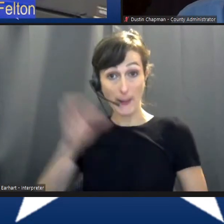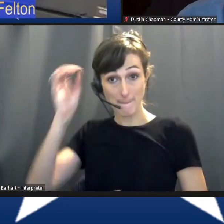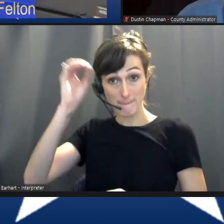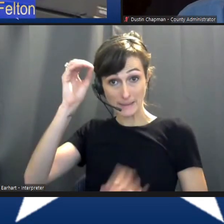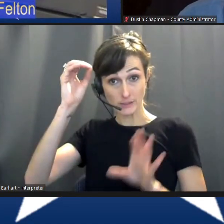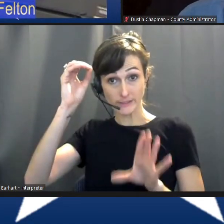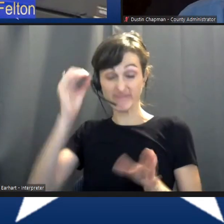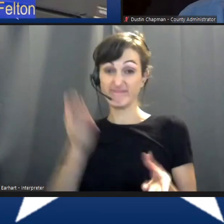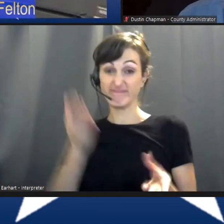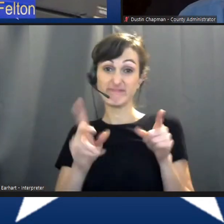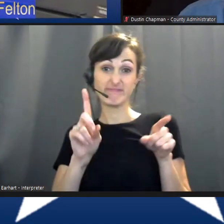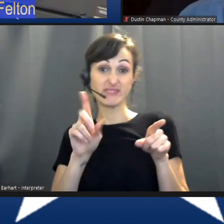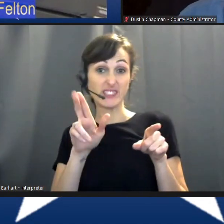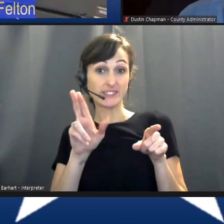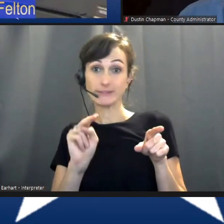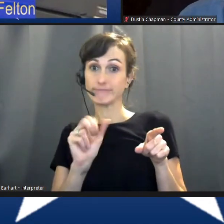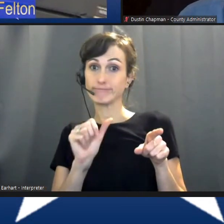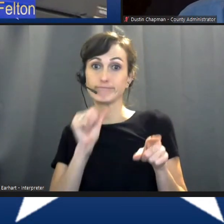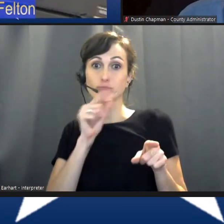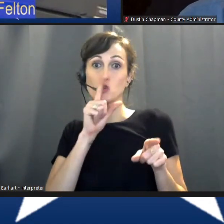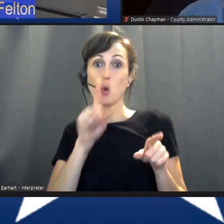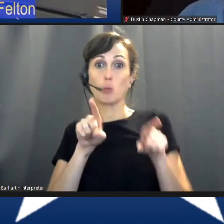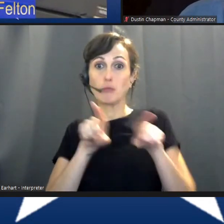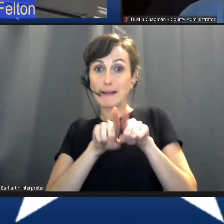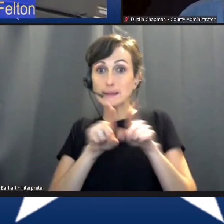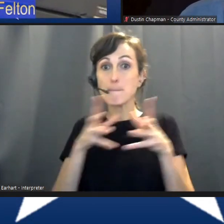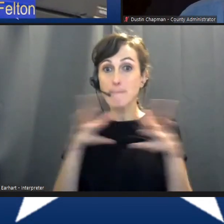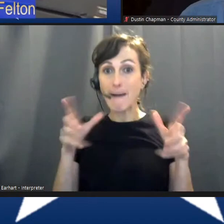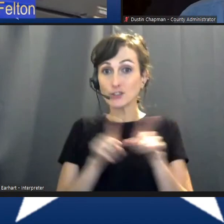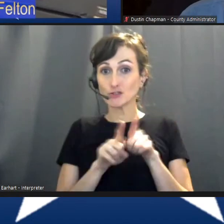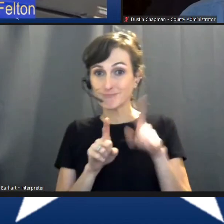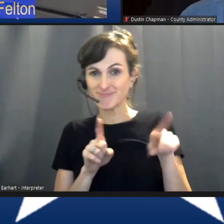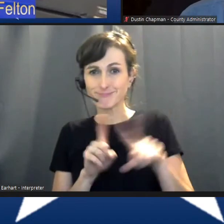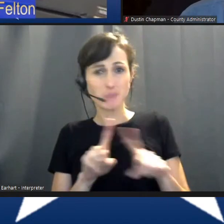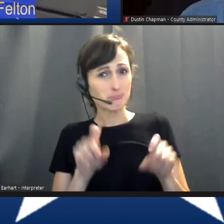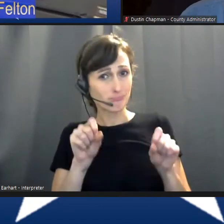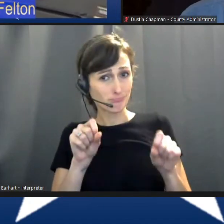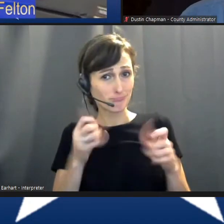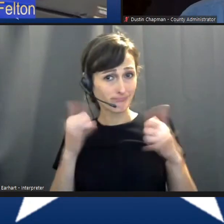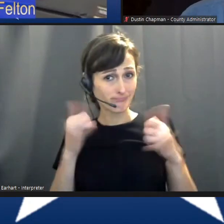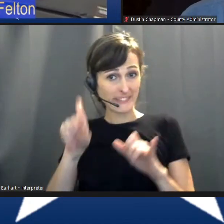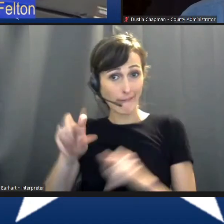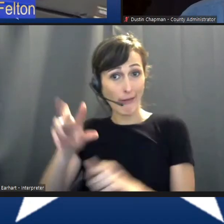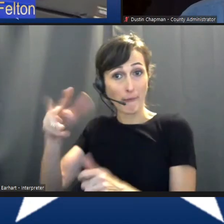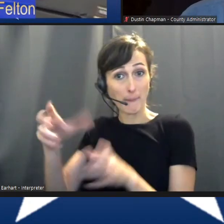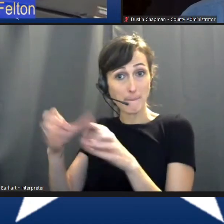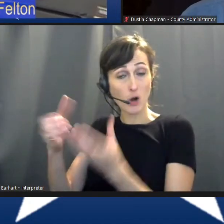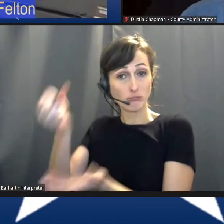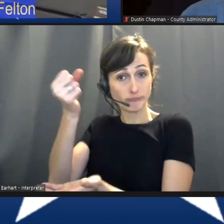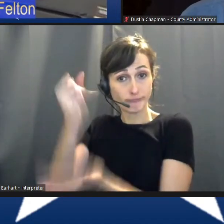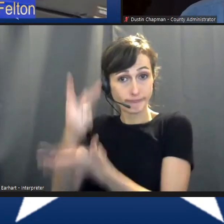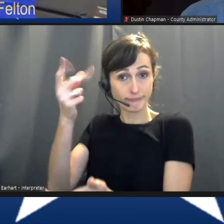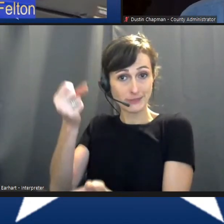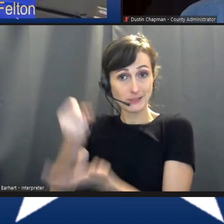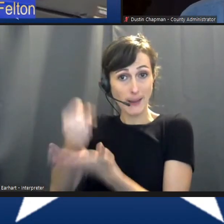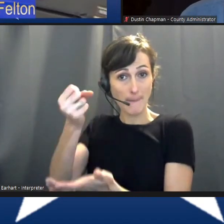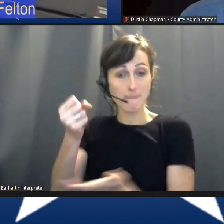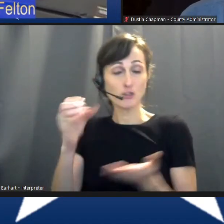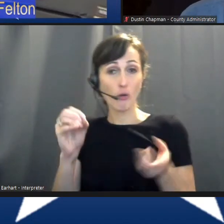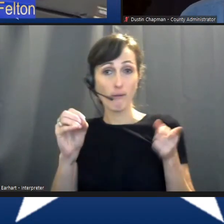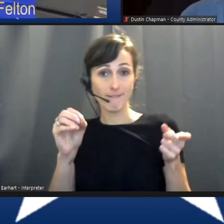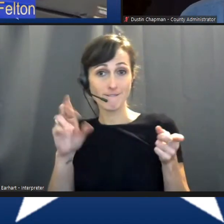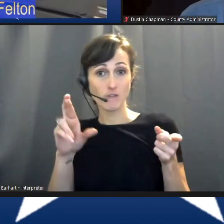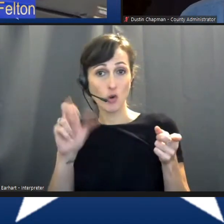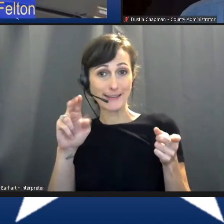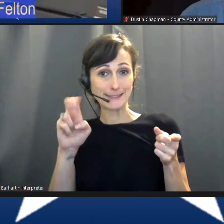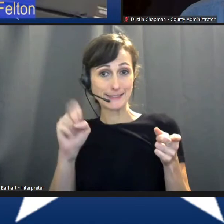do, but yet we need that third party stamp of approval, so Francis feel comfortable as well